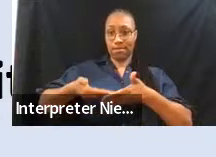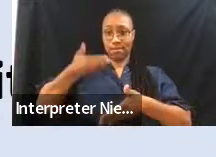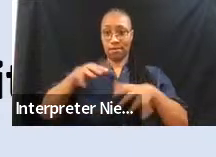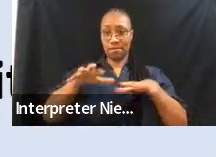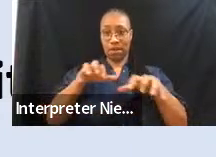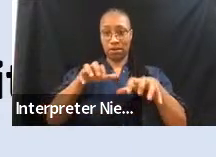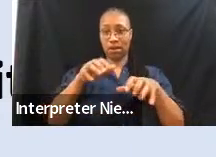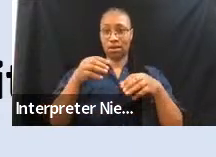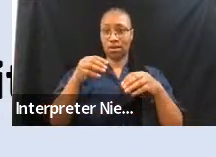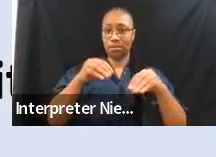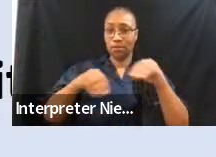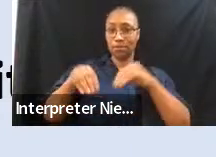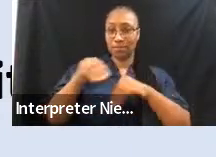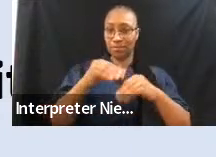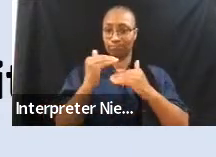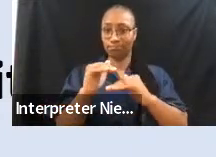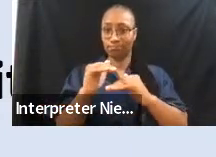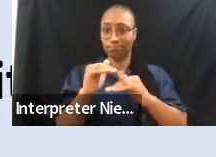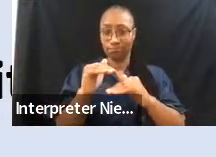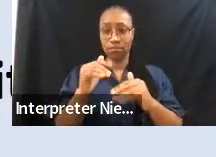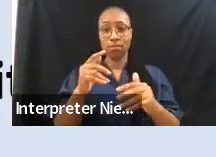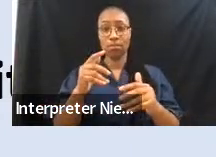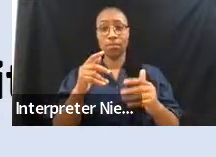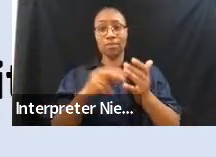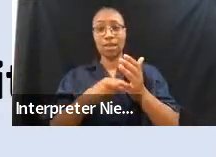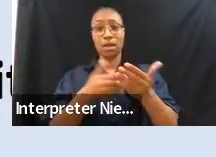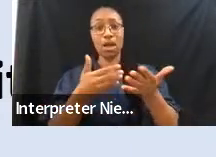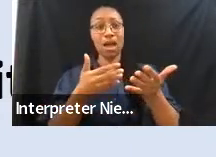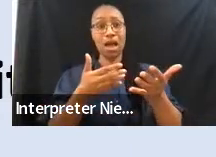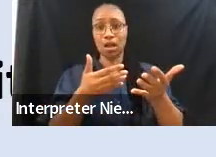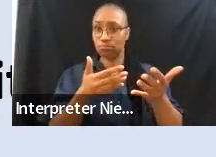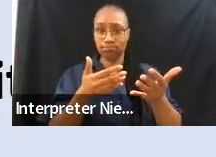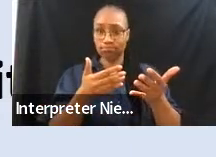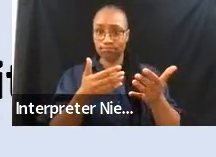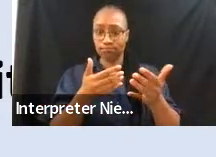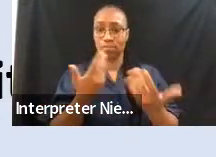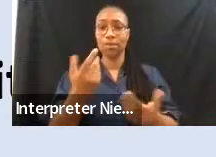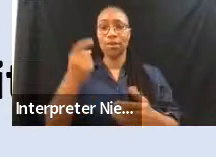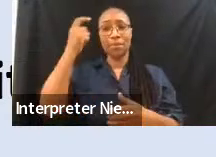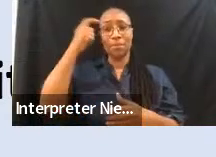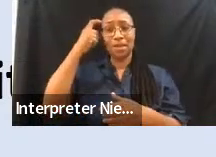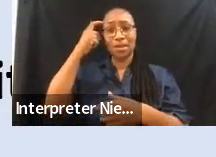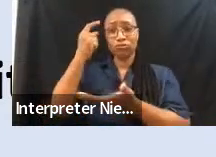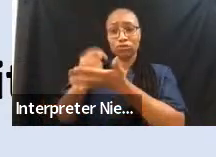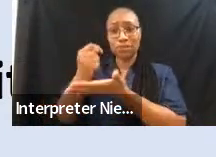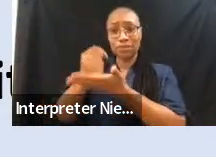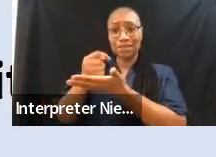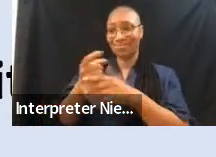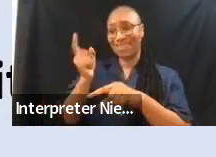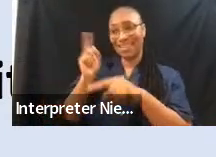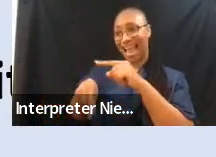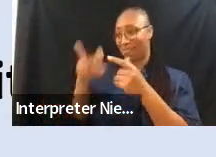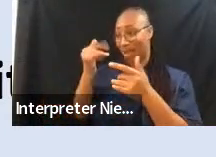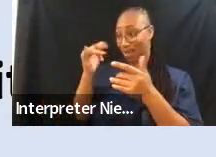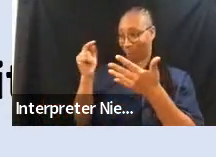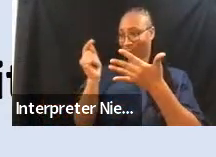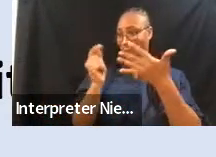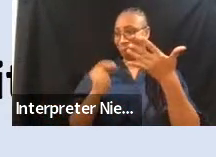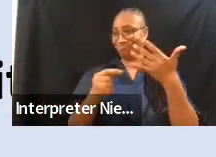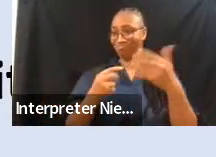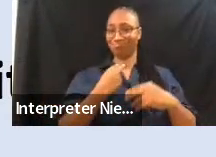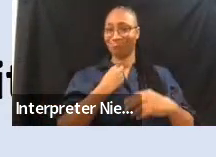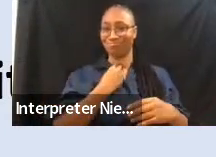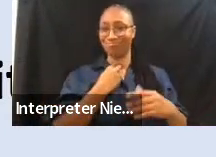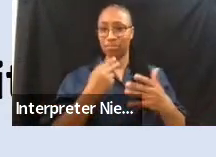admission for mental health treatment because of inaccessible facilities, not receive diagnostic tests